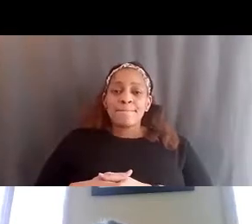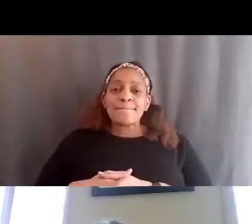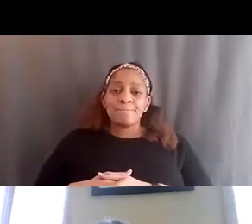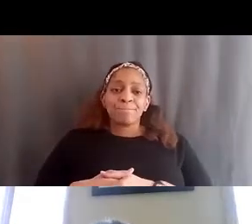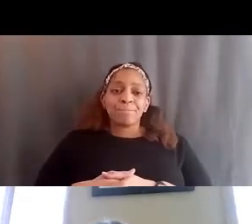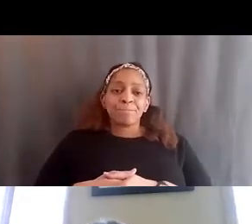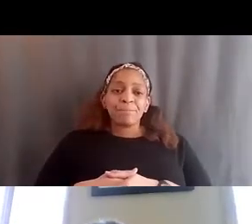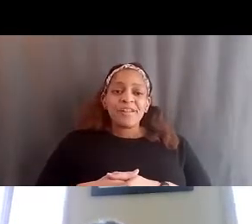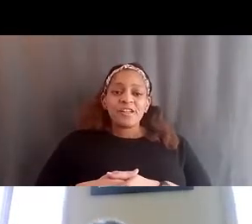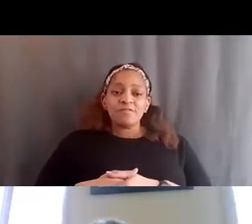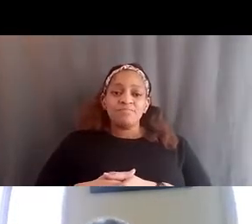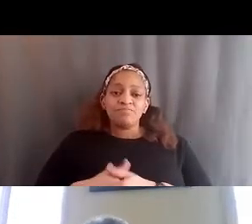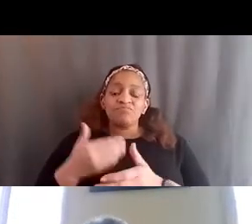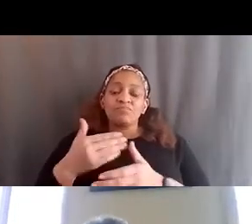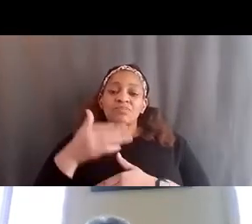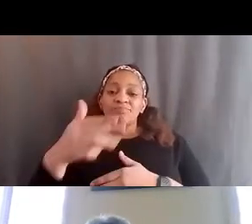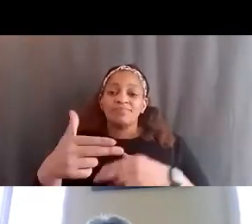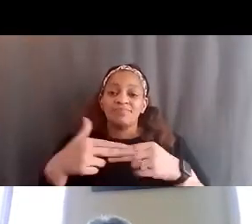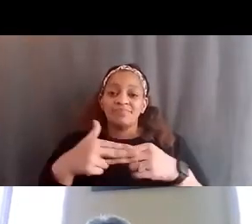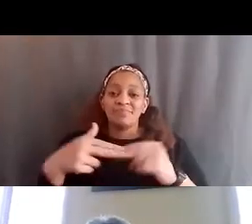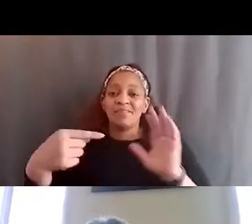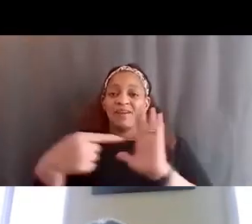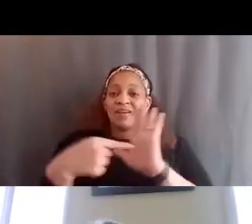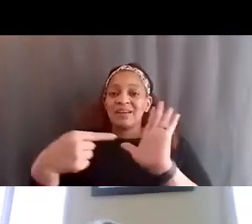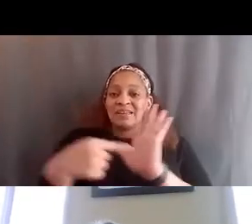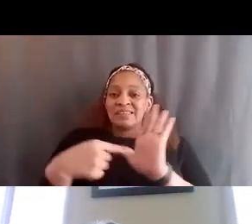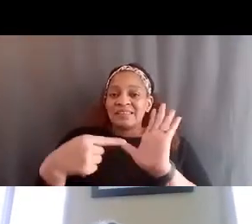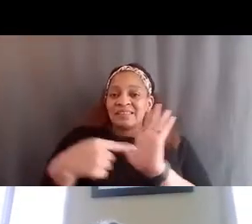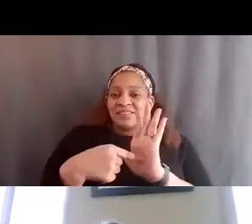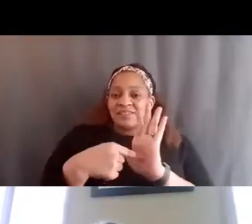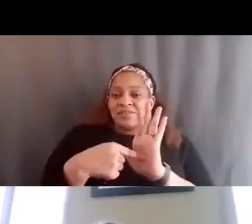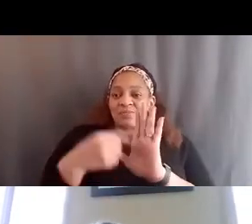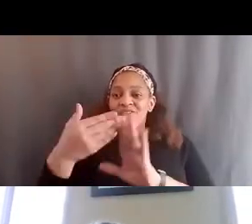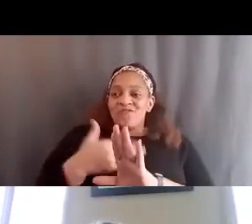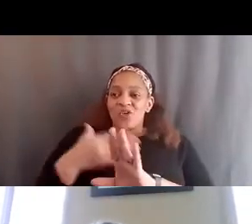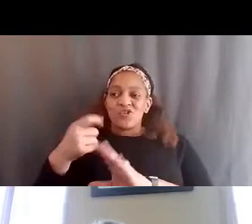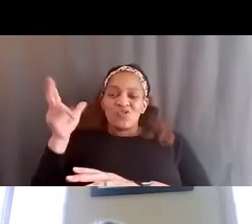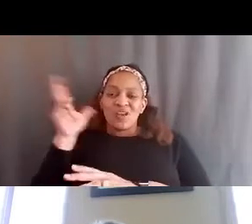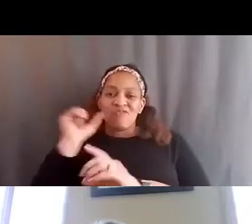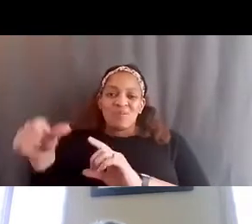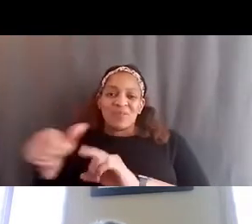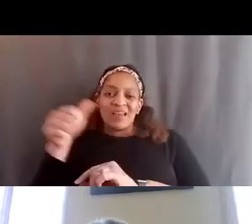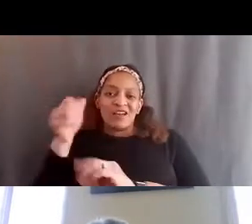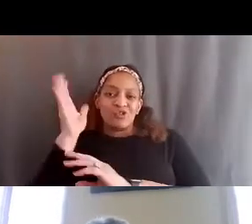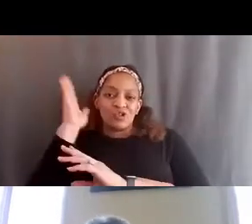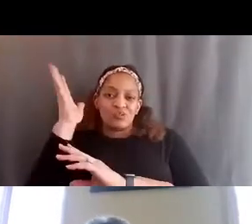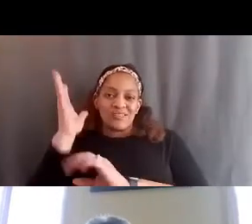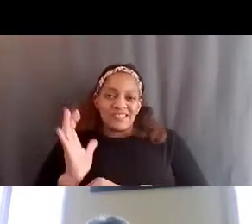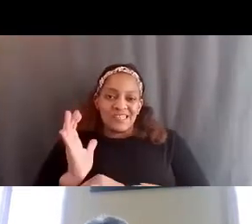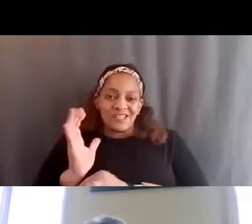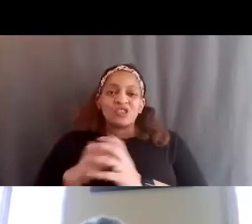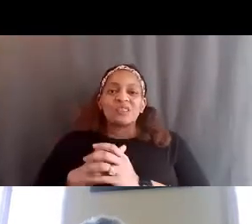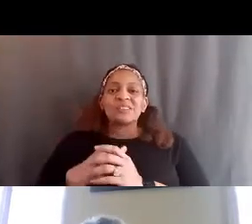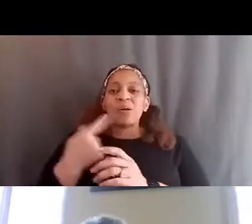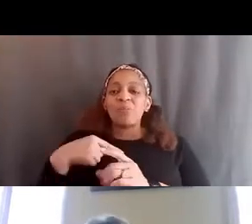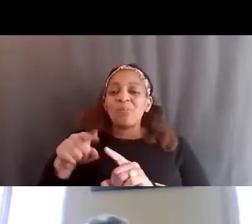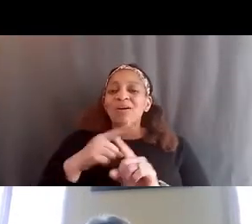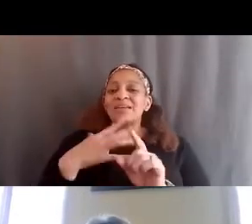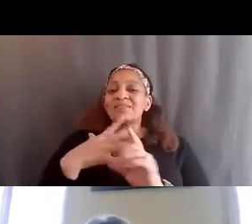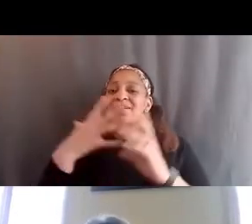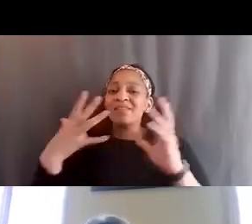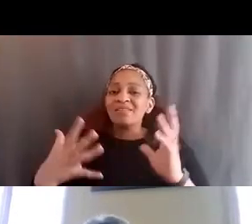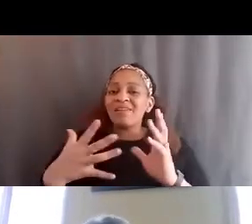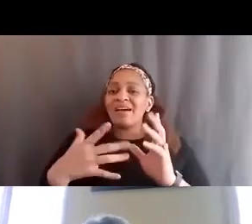share with you before you hear from the presenters from Michigan and Wisconsin. There's a lot of things that have started to develop around